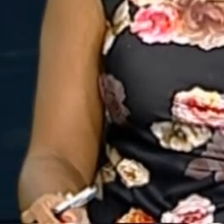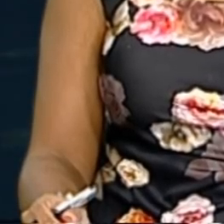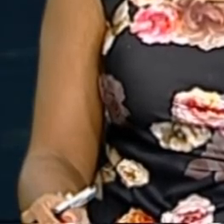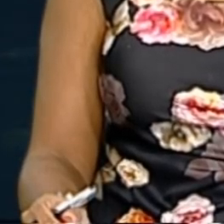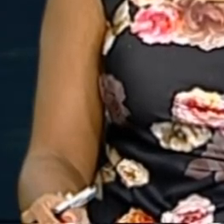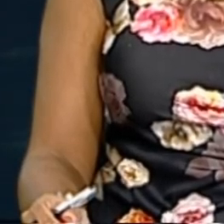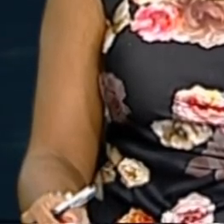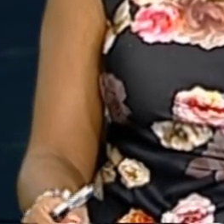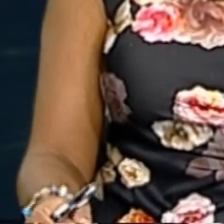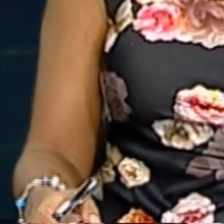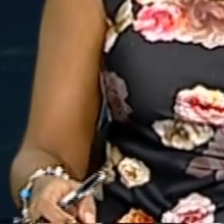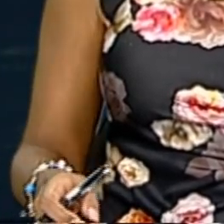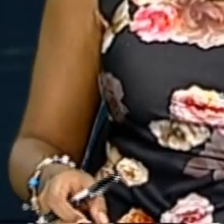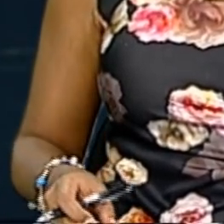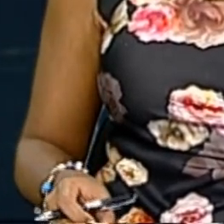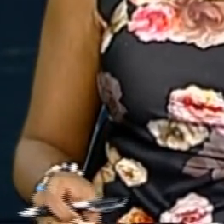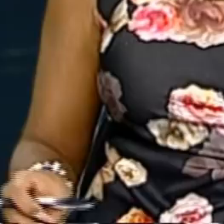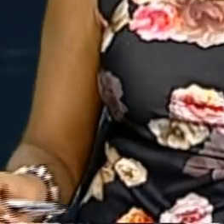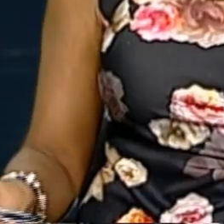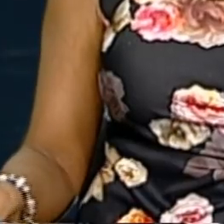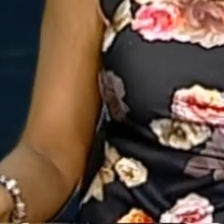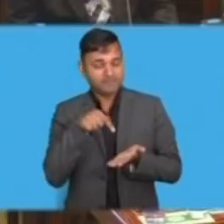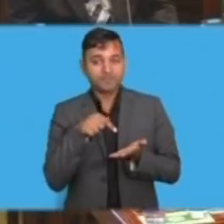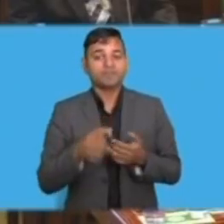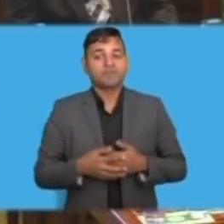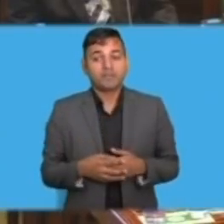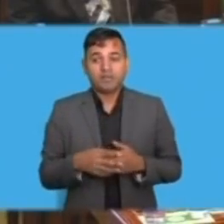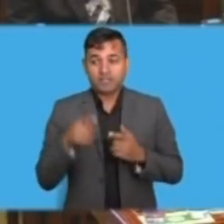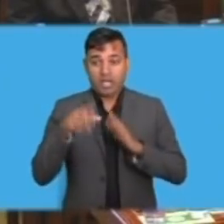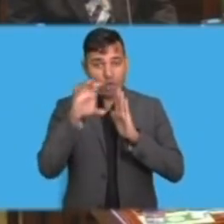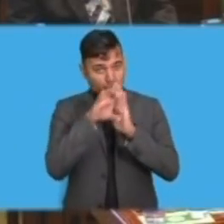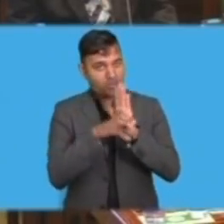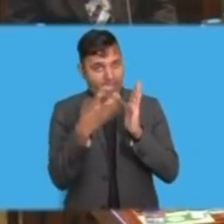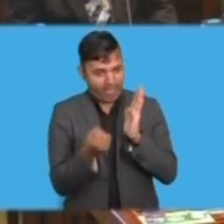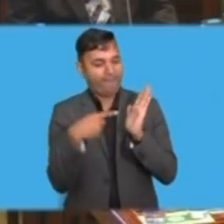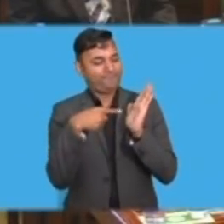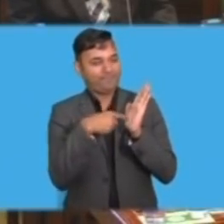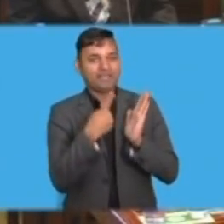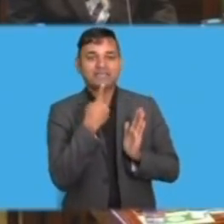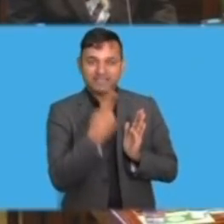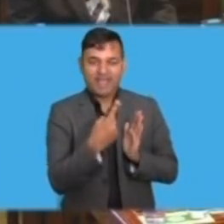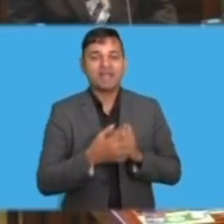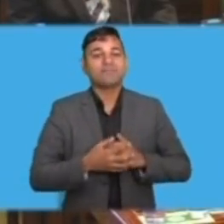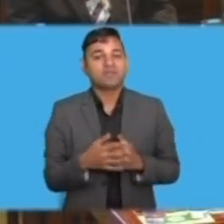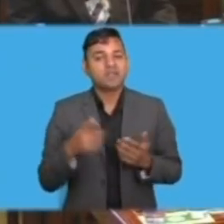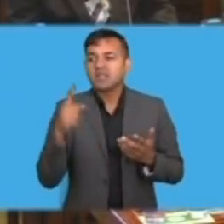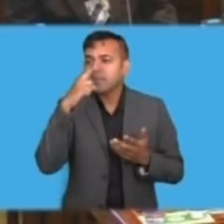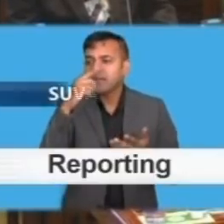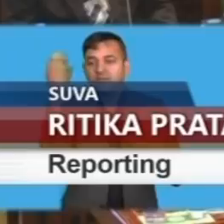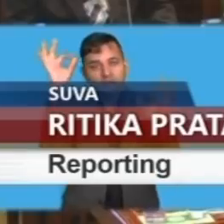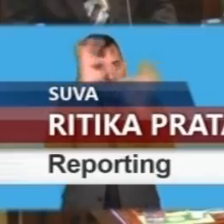2013 Constitution. Ritika Pratap reports. For those who don't know, this Constitution, our